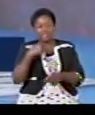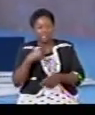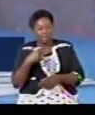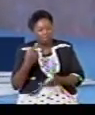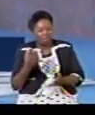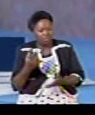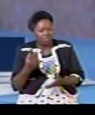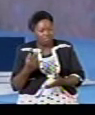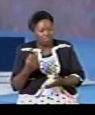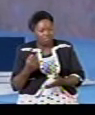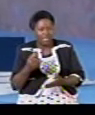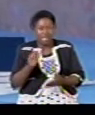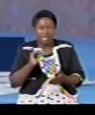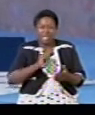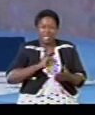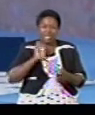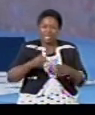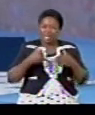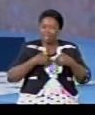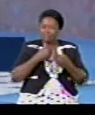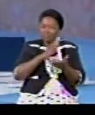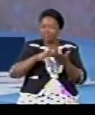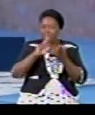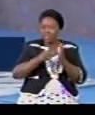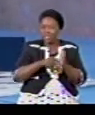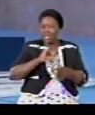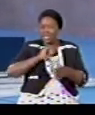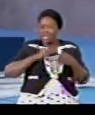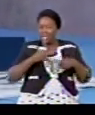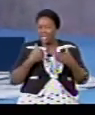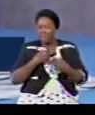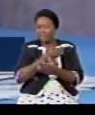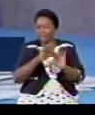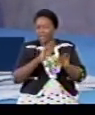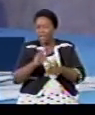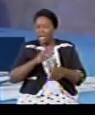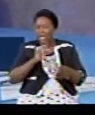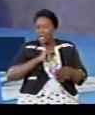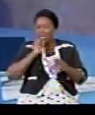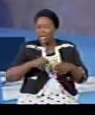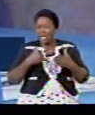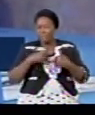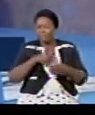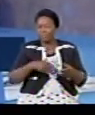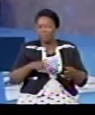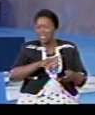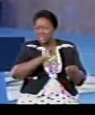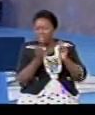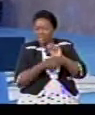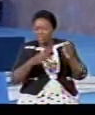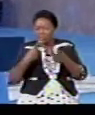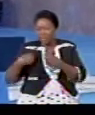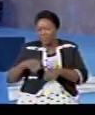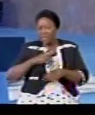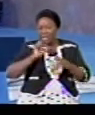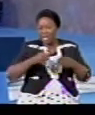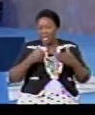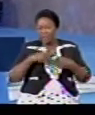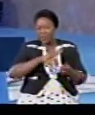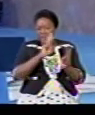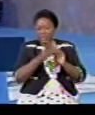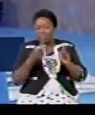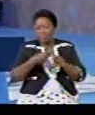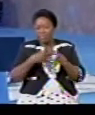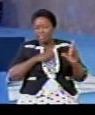have forgiveness, I could have freedom, I could have reception, I could have regeneration, I could have redemption from the